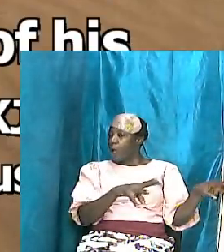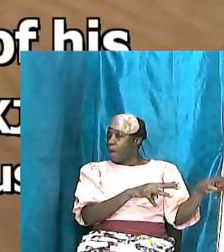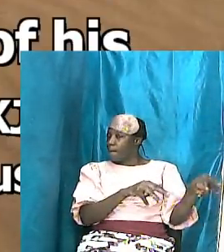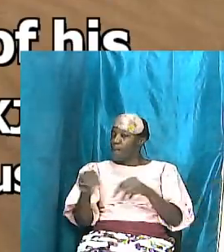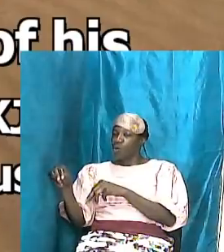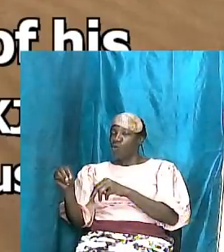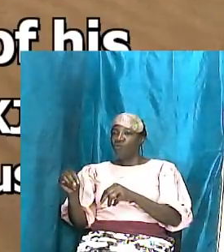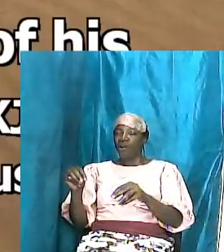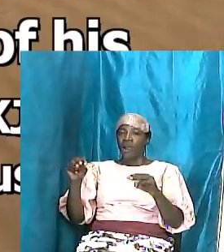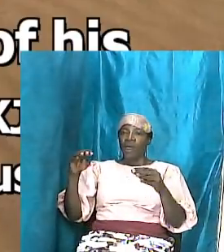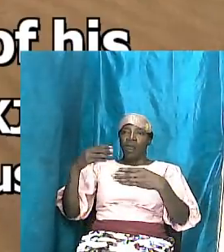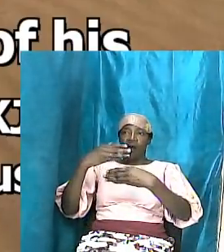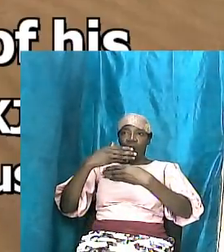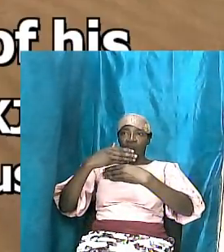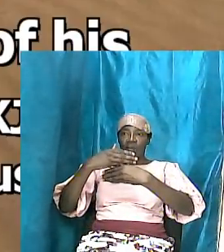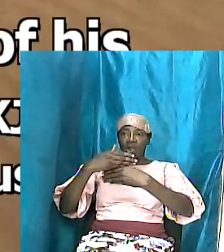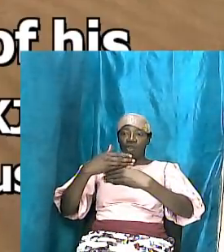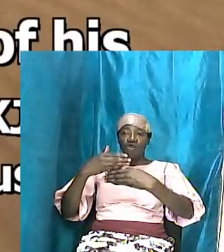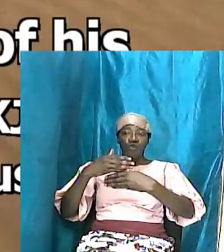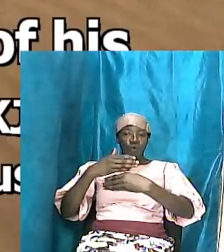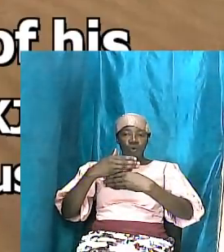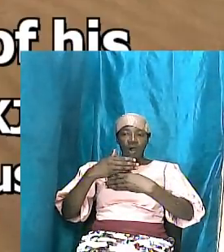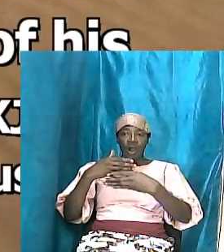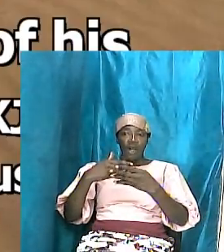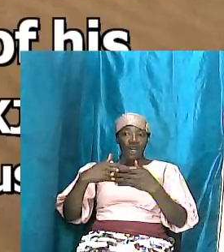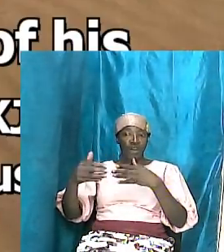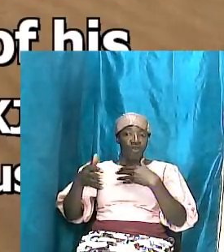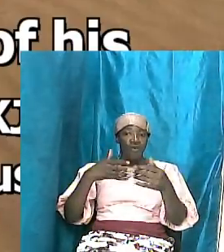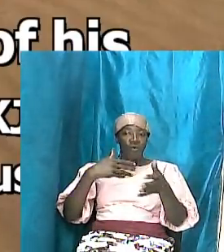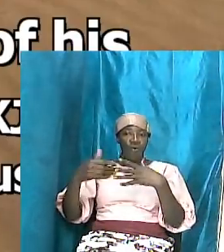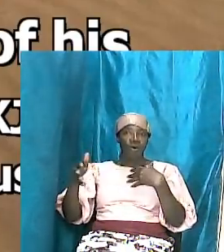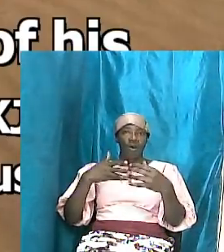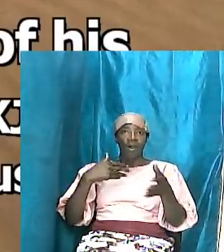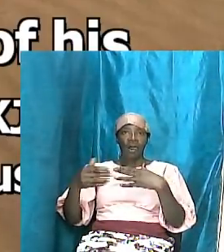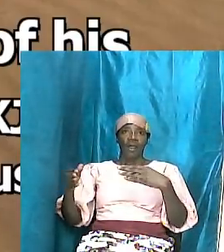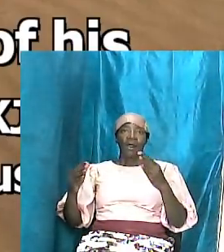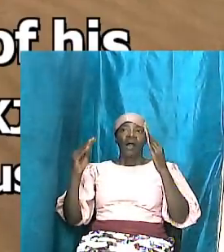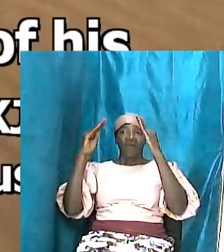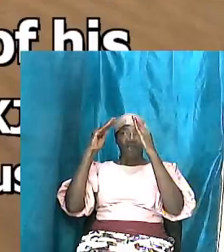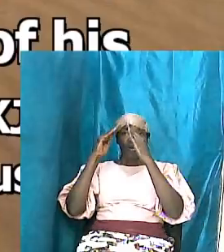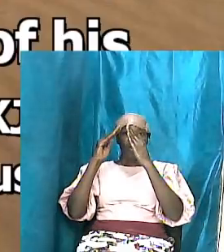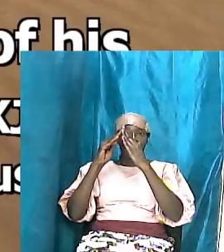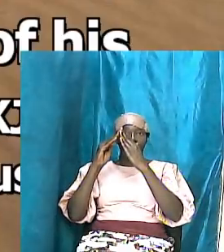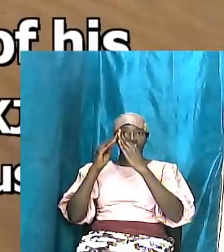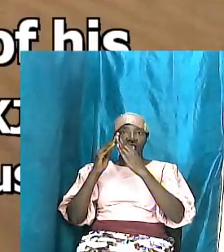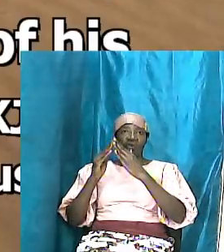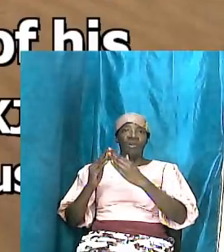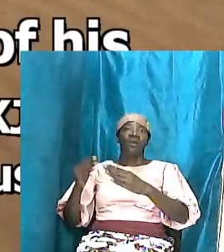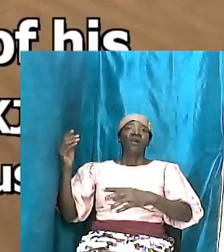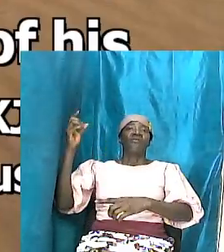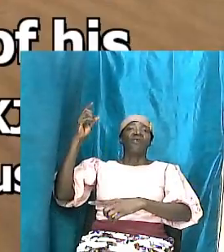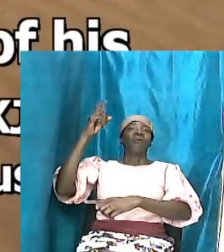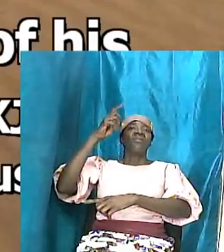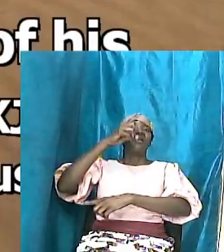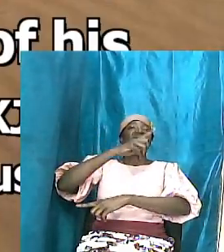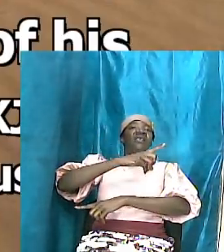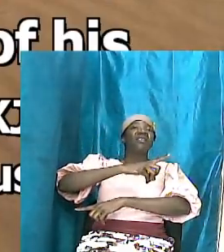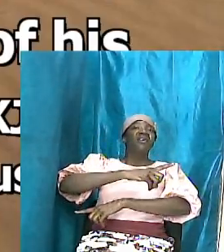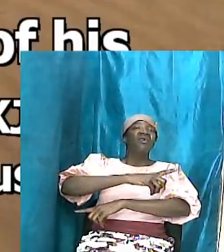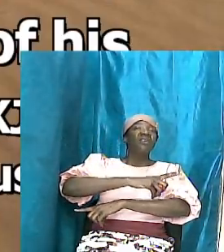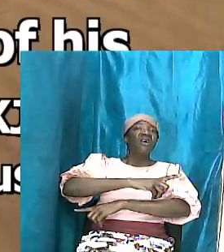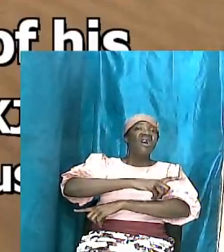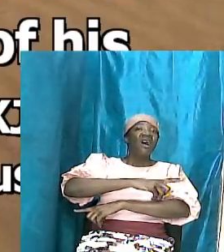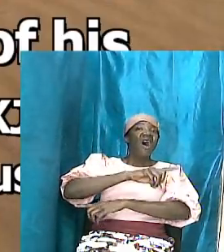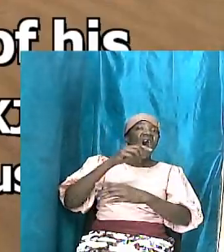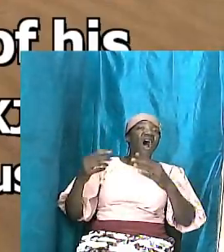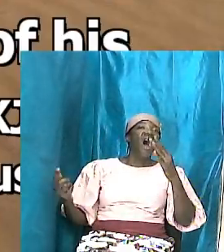house until the morning. So remember now, you know, Moses is talking to them the day before. And this